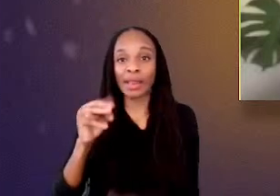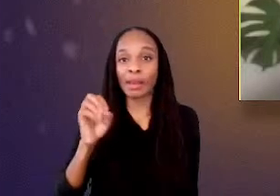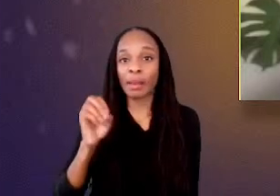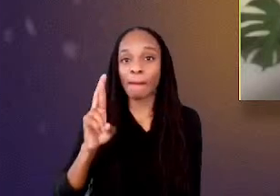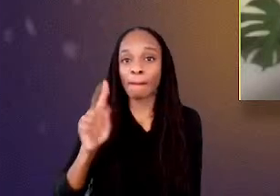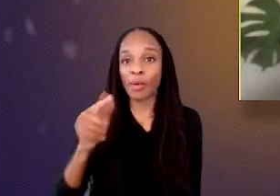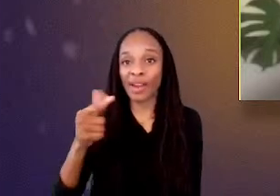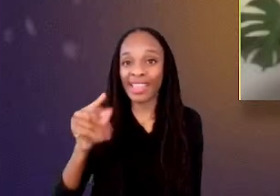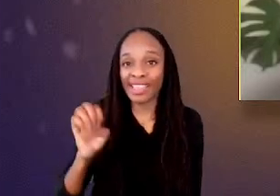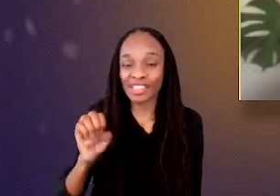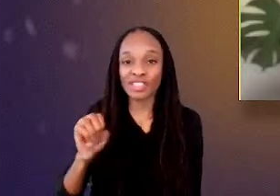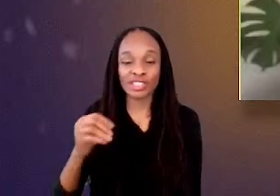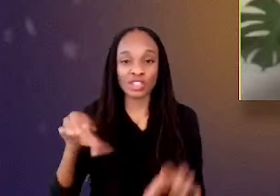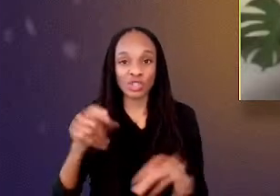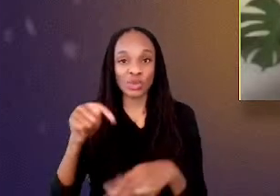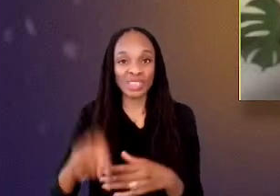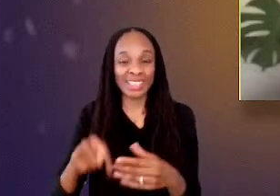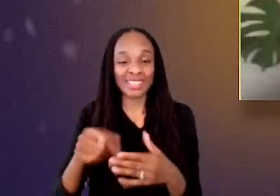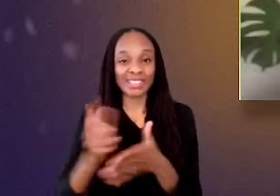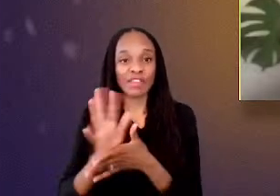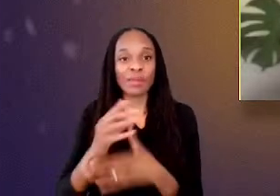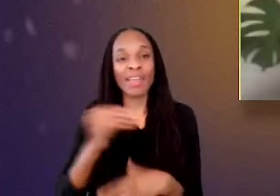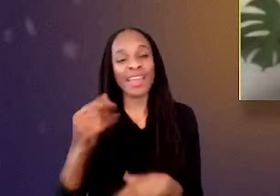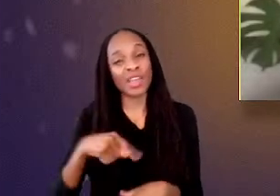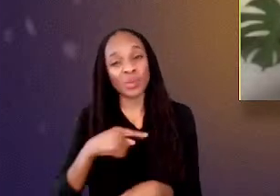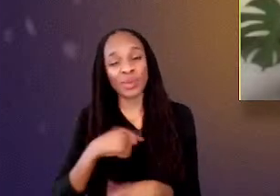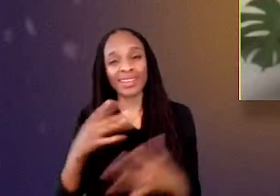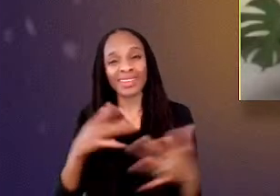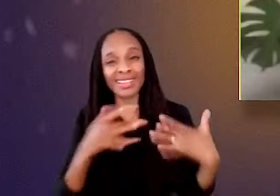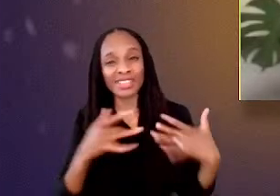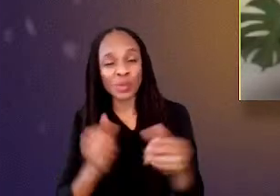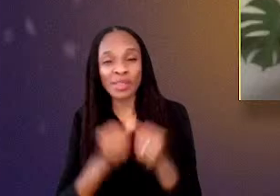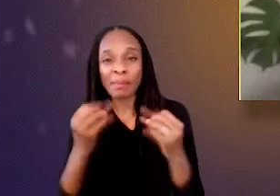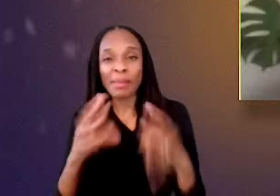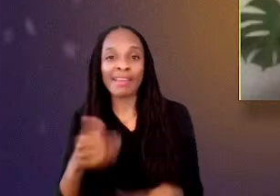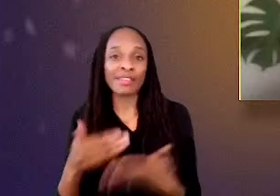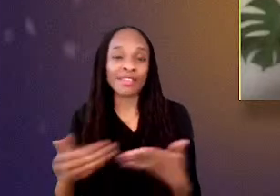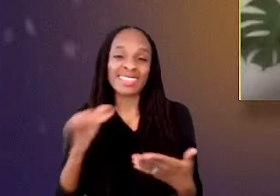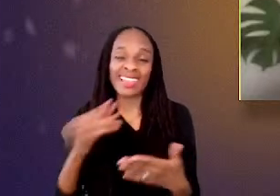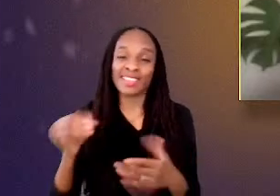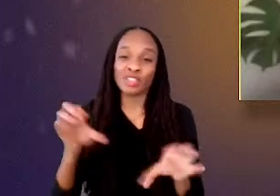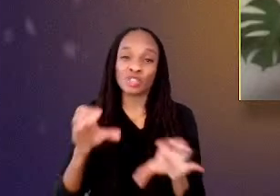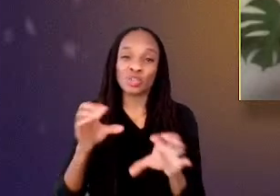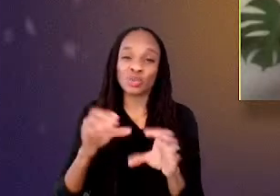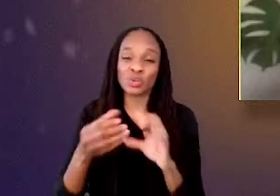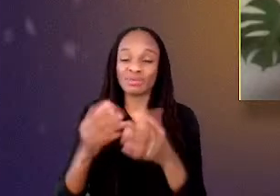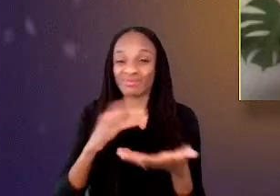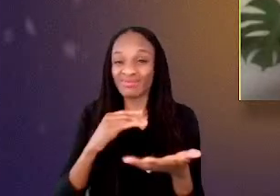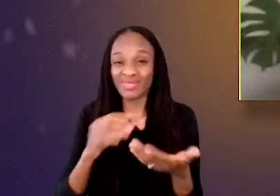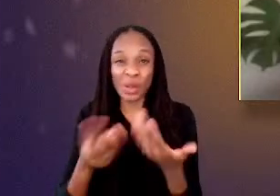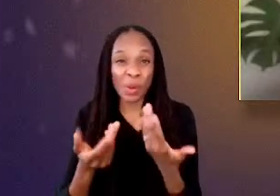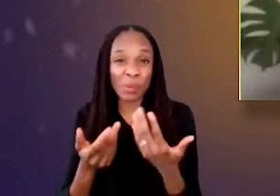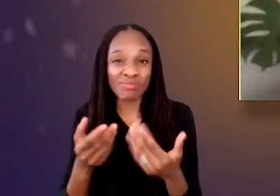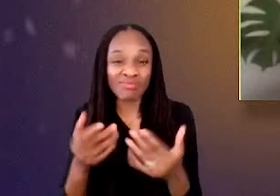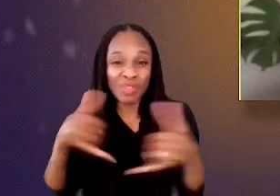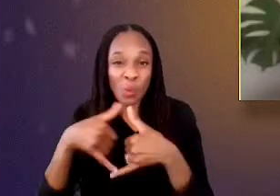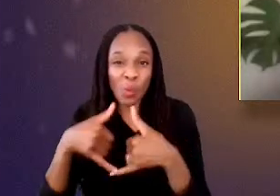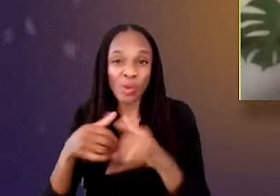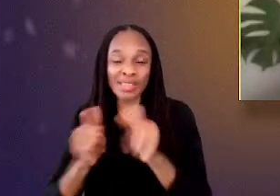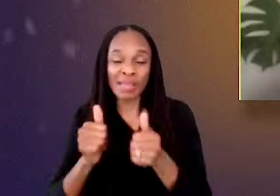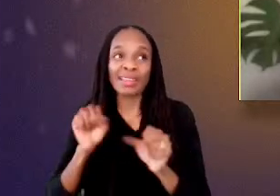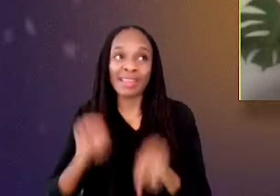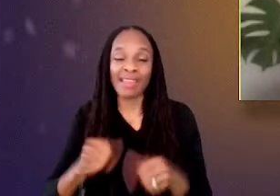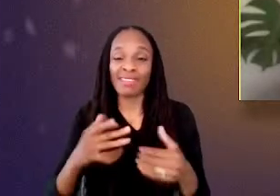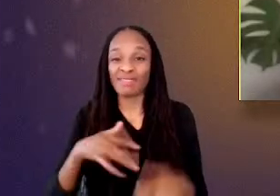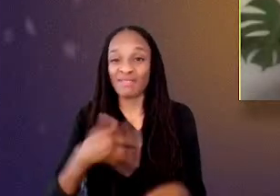right? And we are also concerned with so many other things, and the idea of doing awards campaigns can be really, really daunting. And